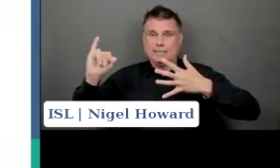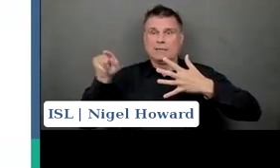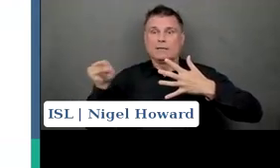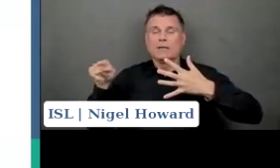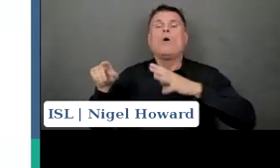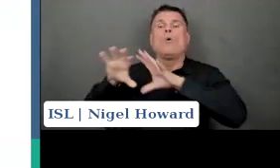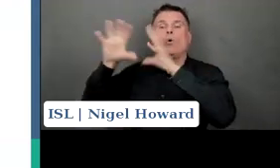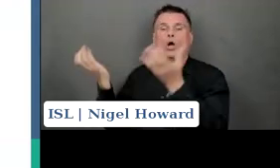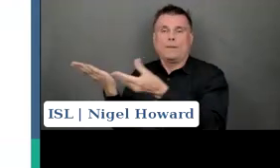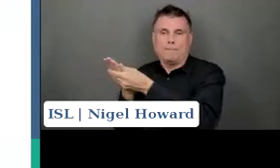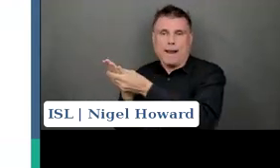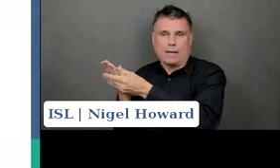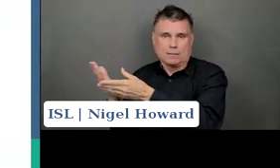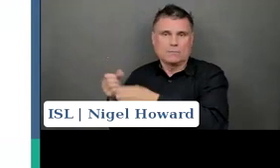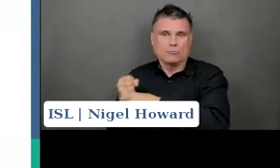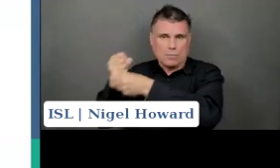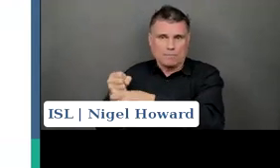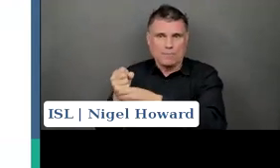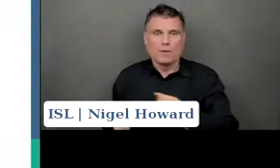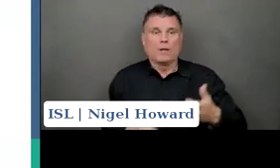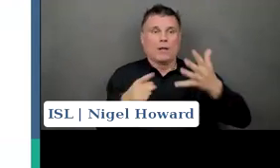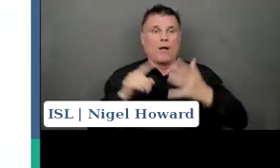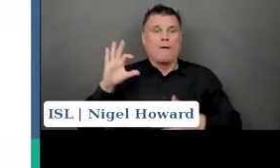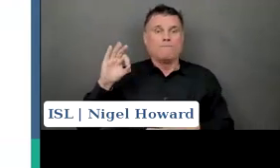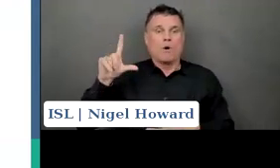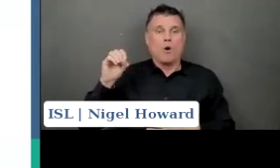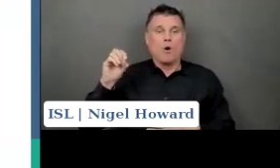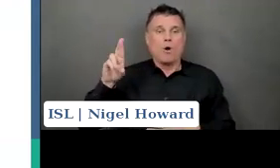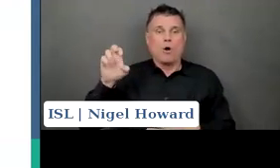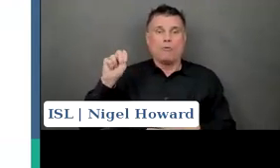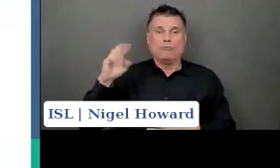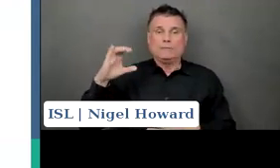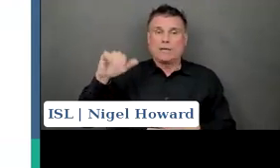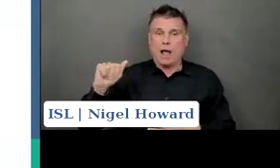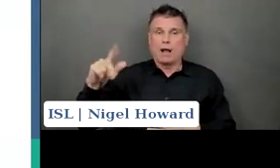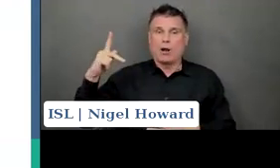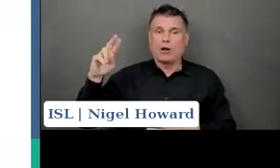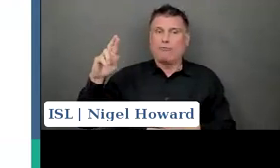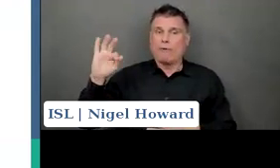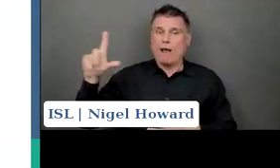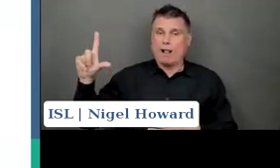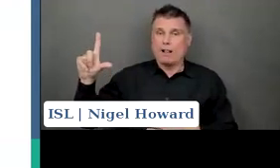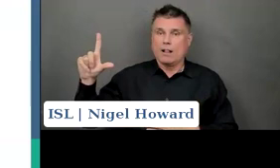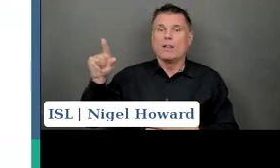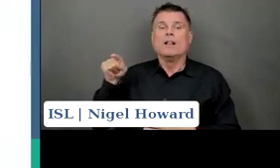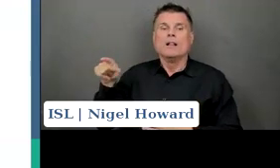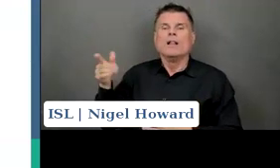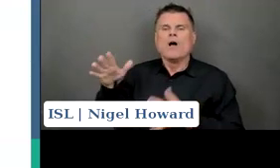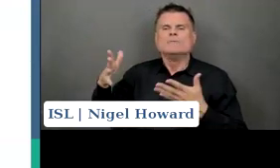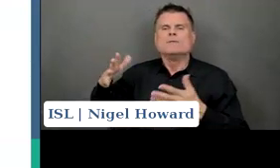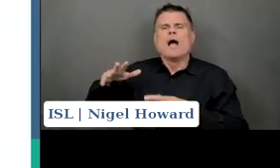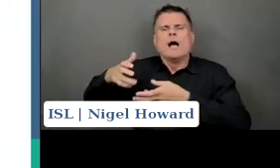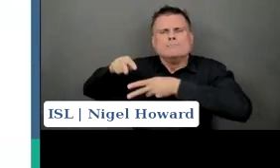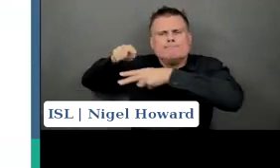Care System in Uruguay, Armanui Havakimian, Senior Policy and Social Protection Specialist in UNICEF